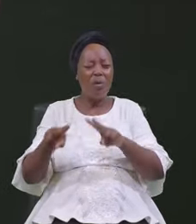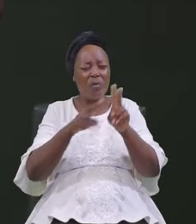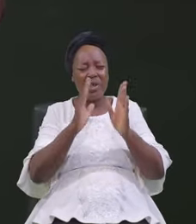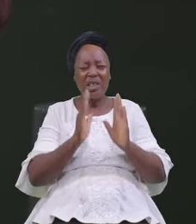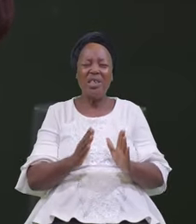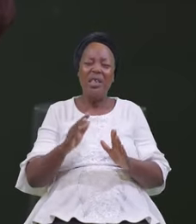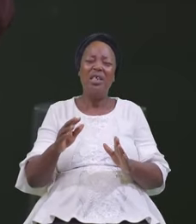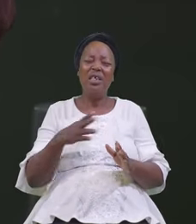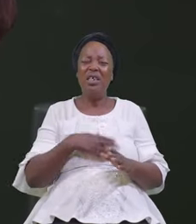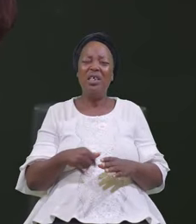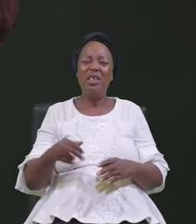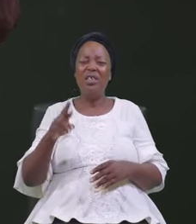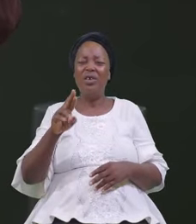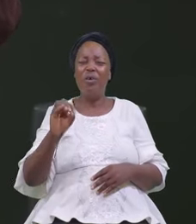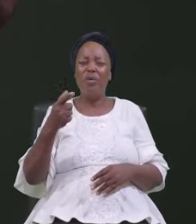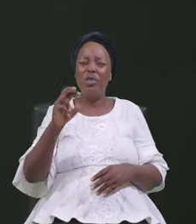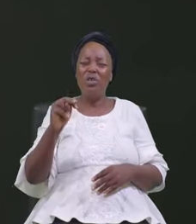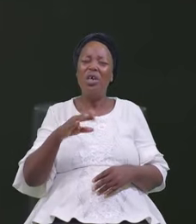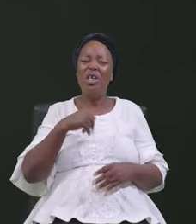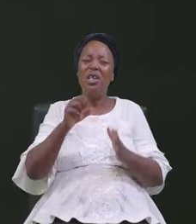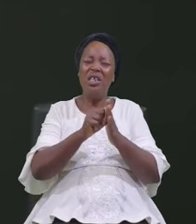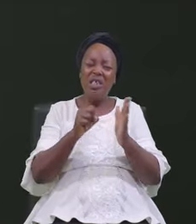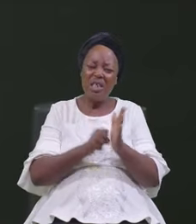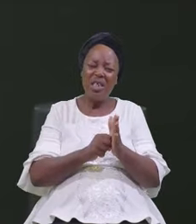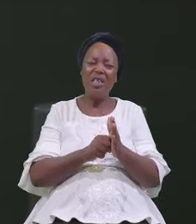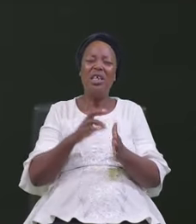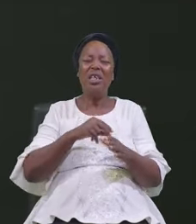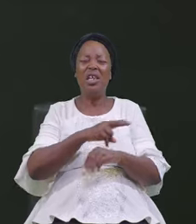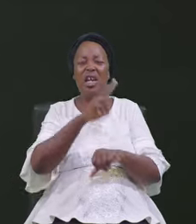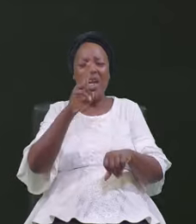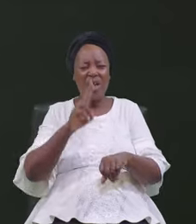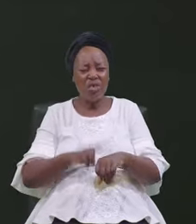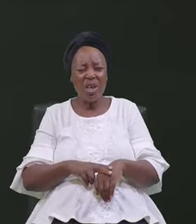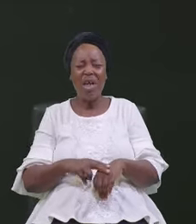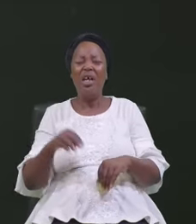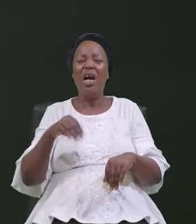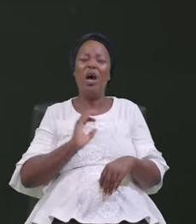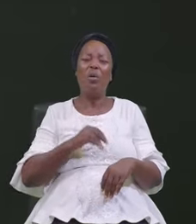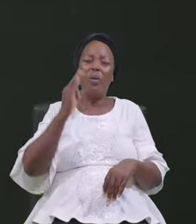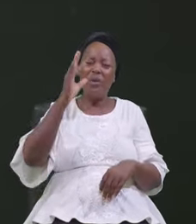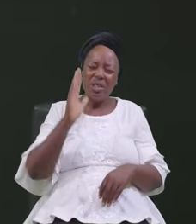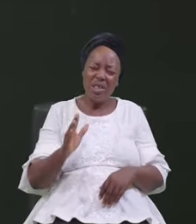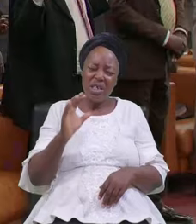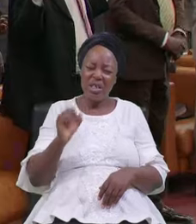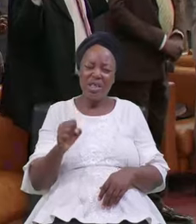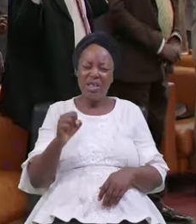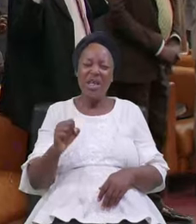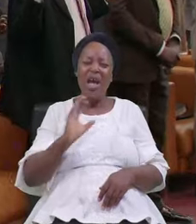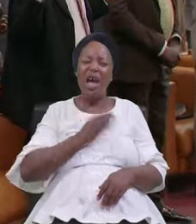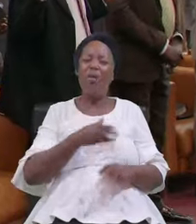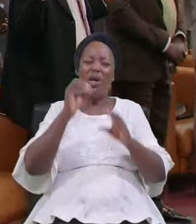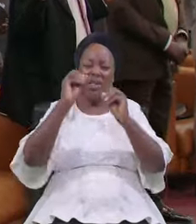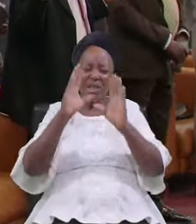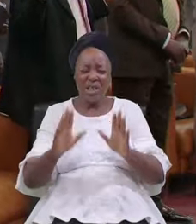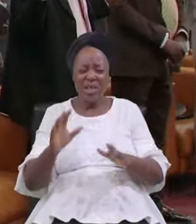or state or national, our ministers, our preachers, our